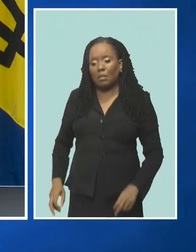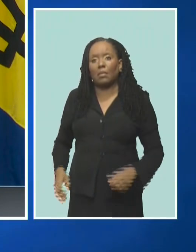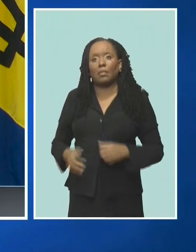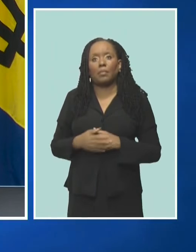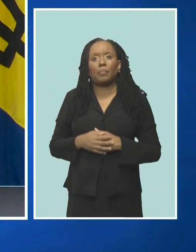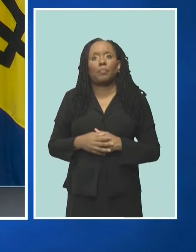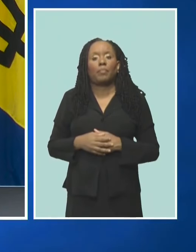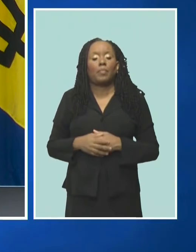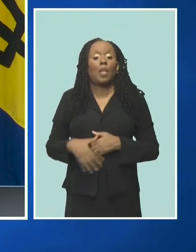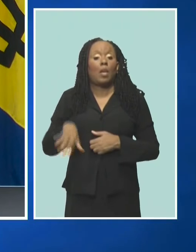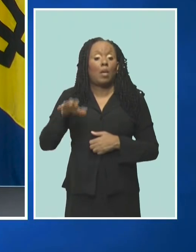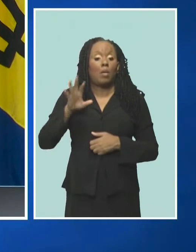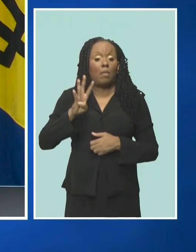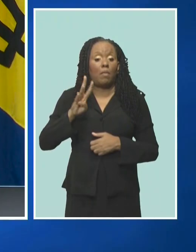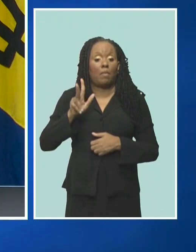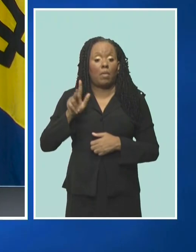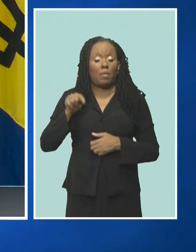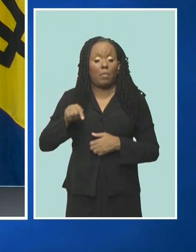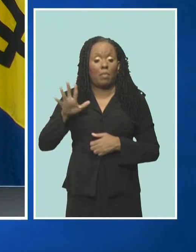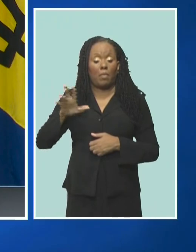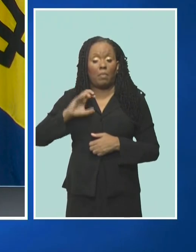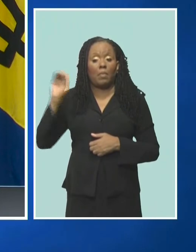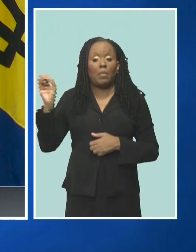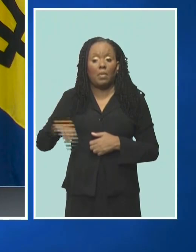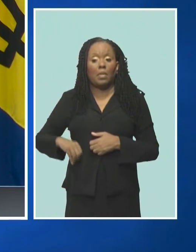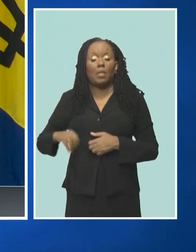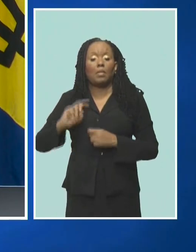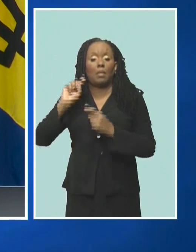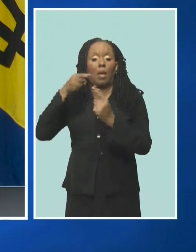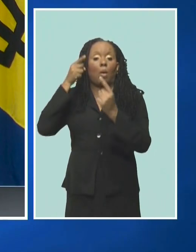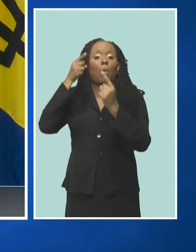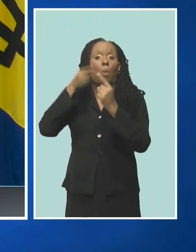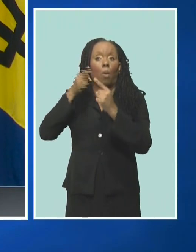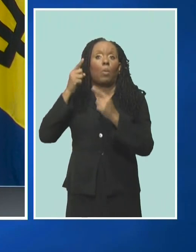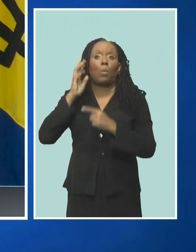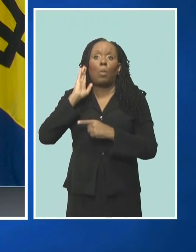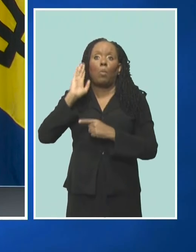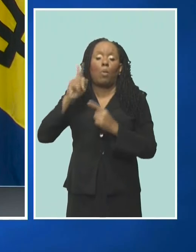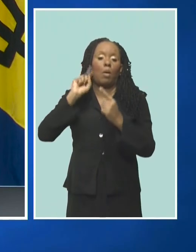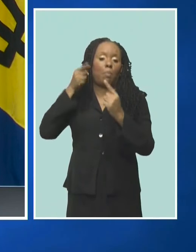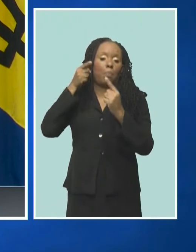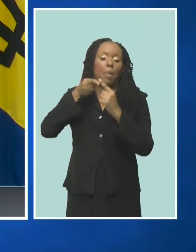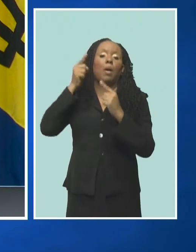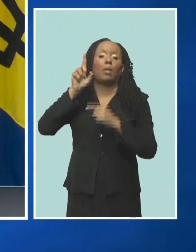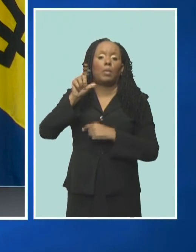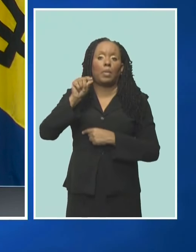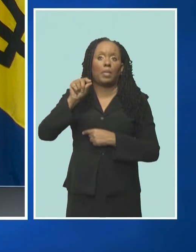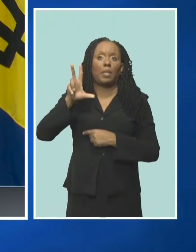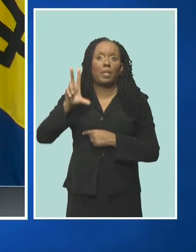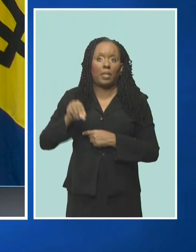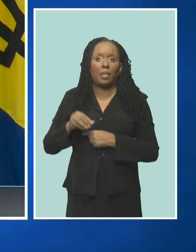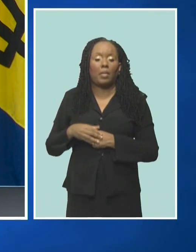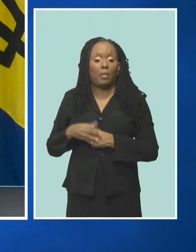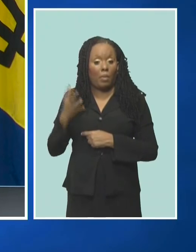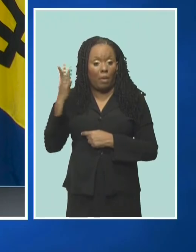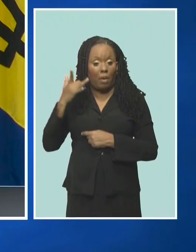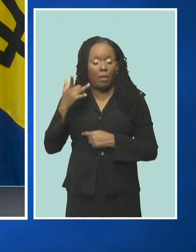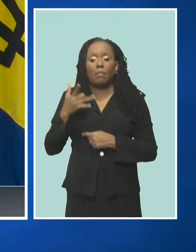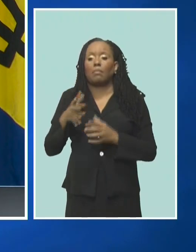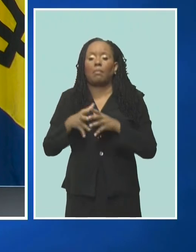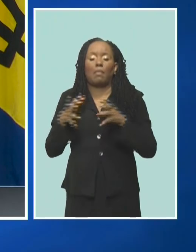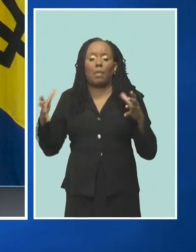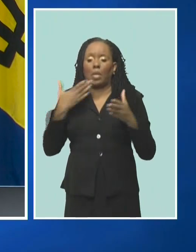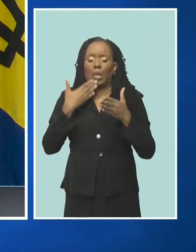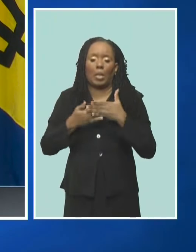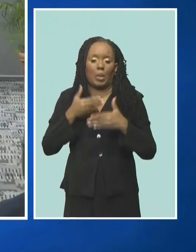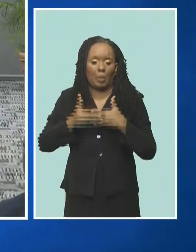45.3% of our targets have been met or will be met by 2030 because there is substantial progress. And that's